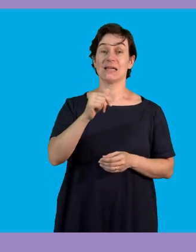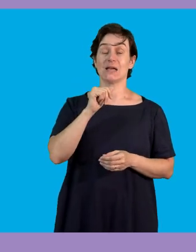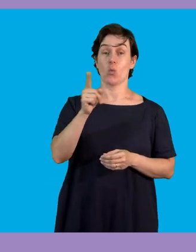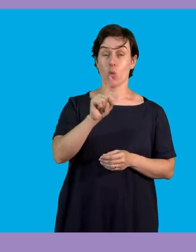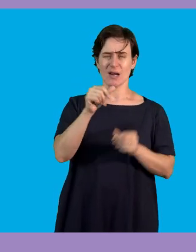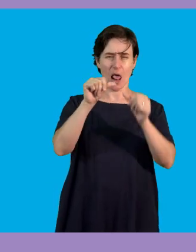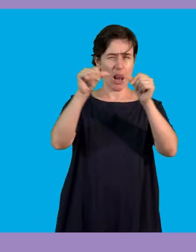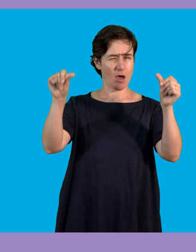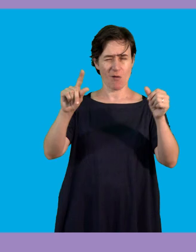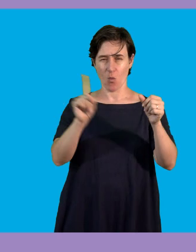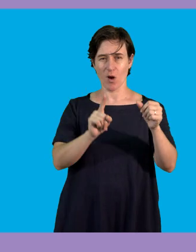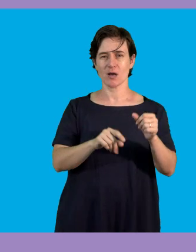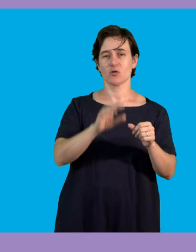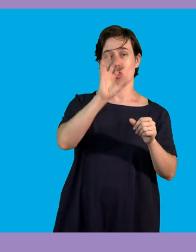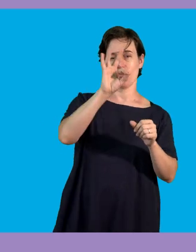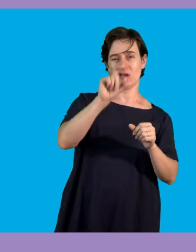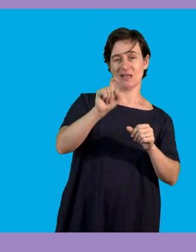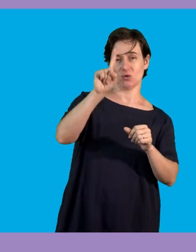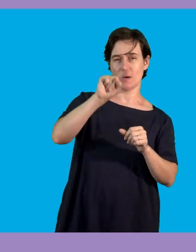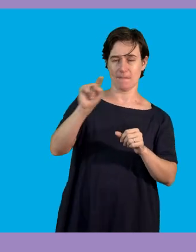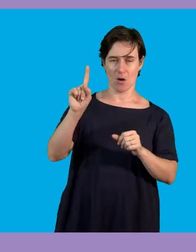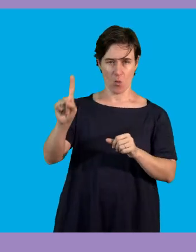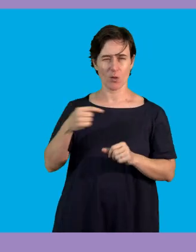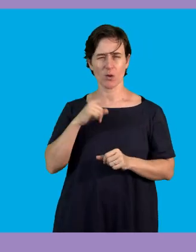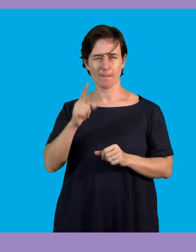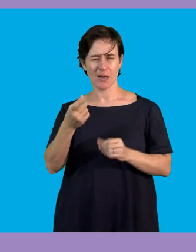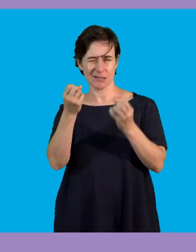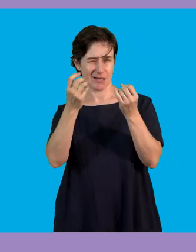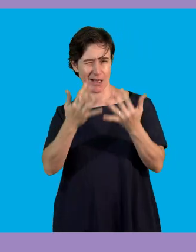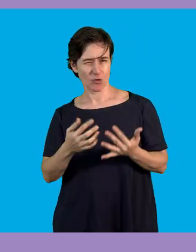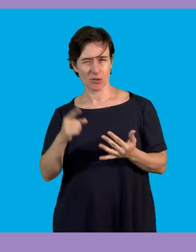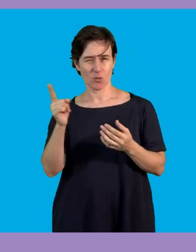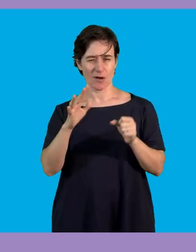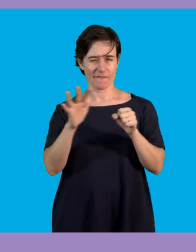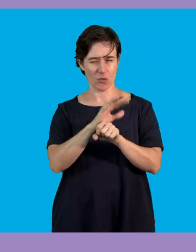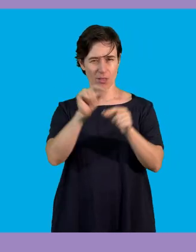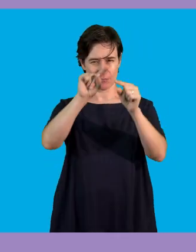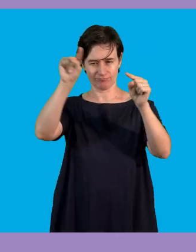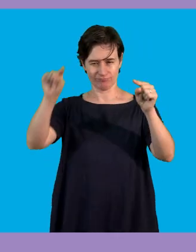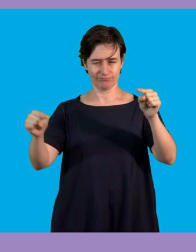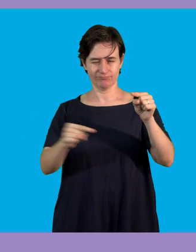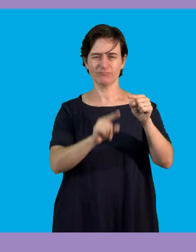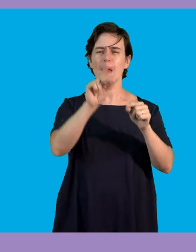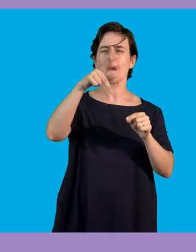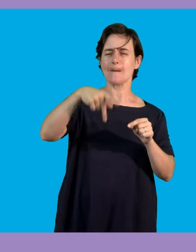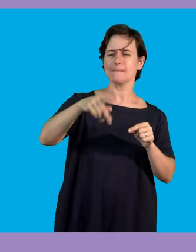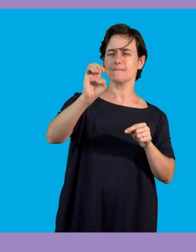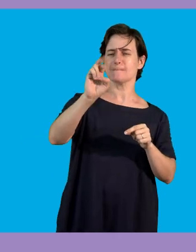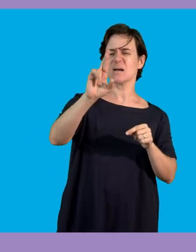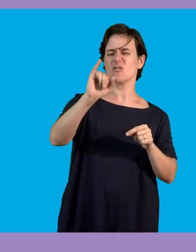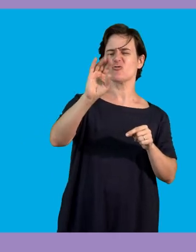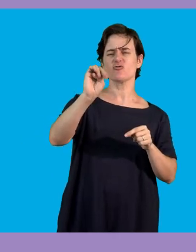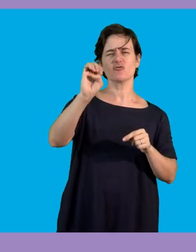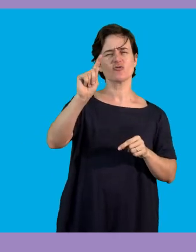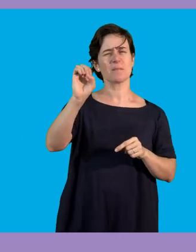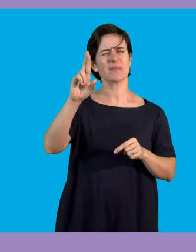that as the measurement of the side. And they want us to calculate the perimeter. So perimeter, as we